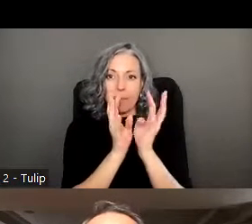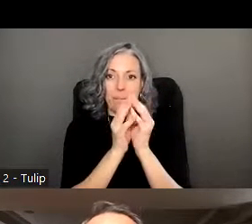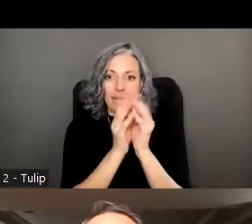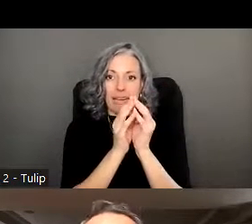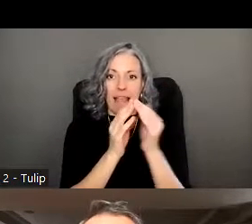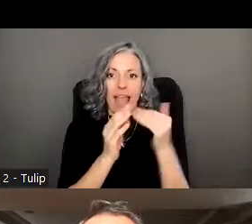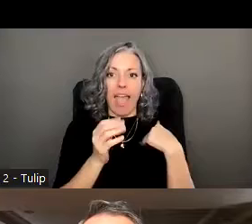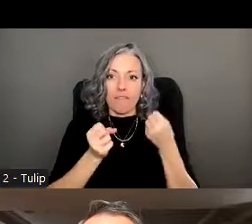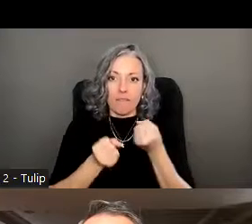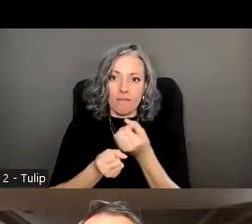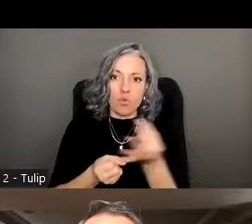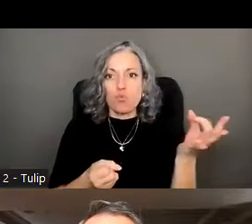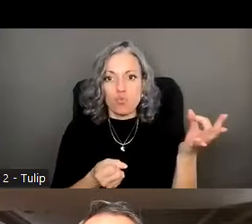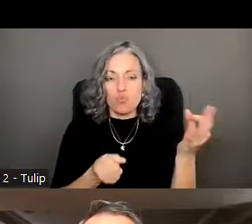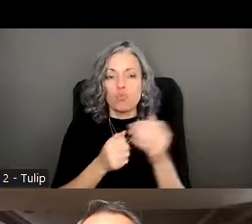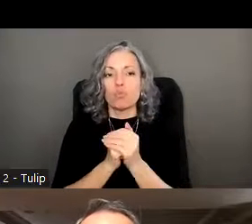things